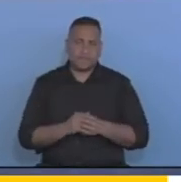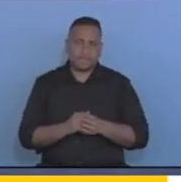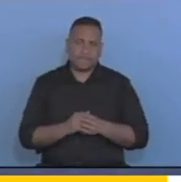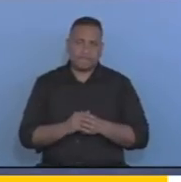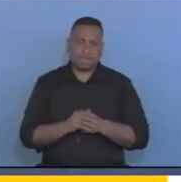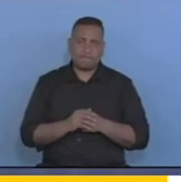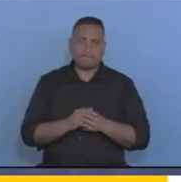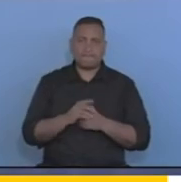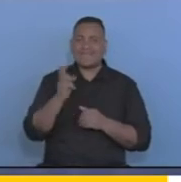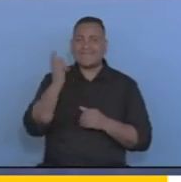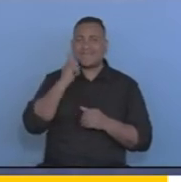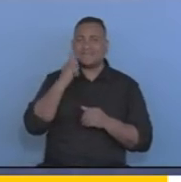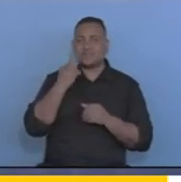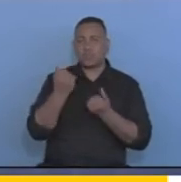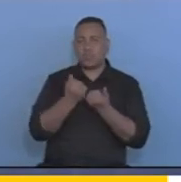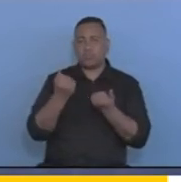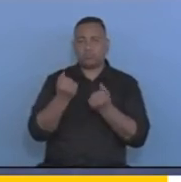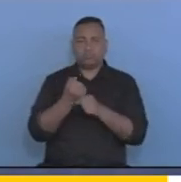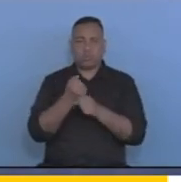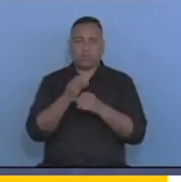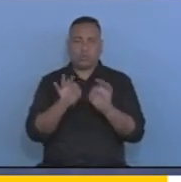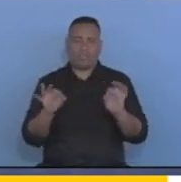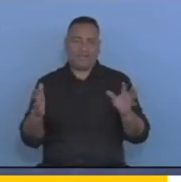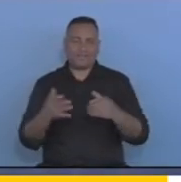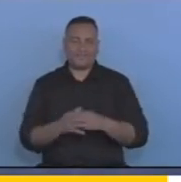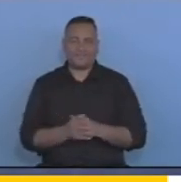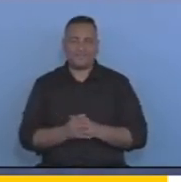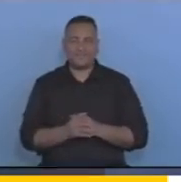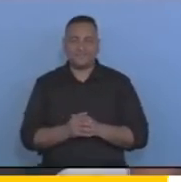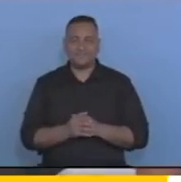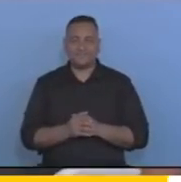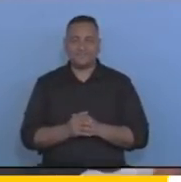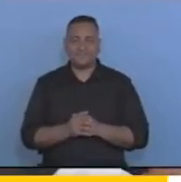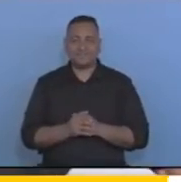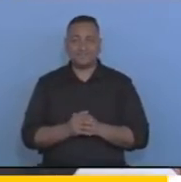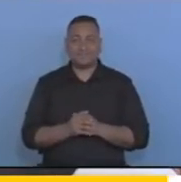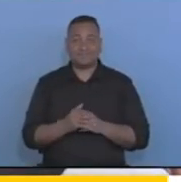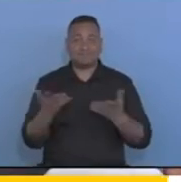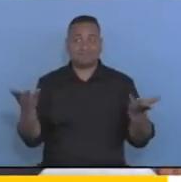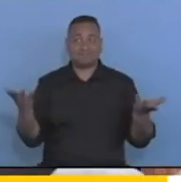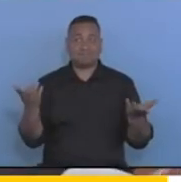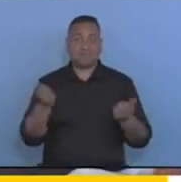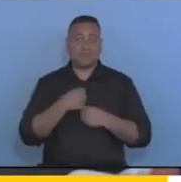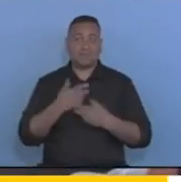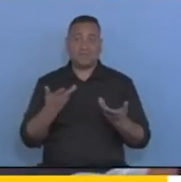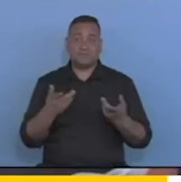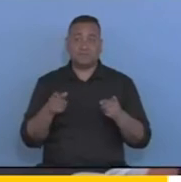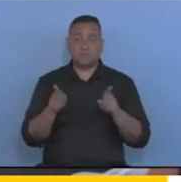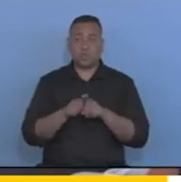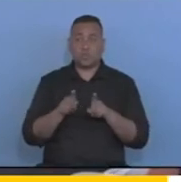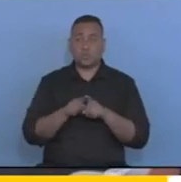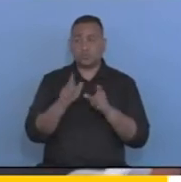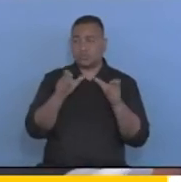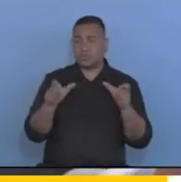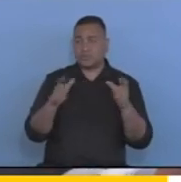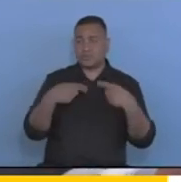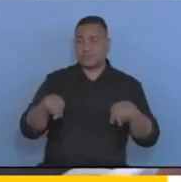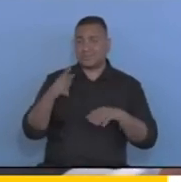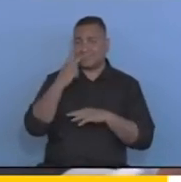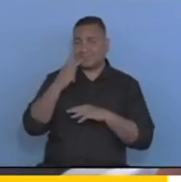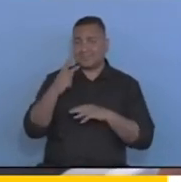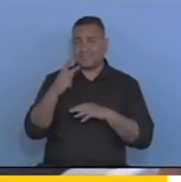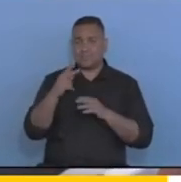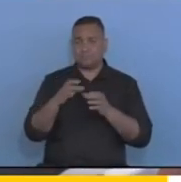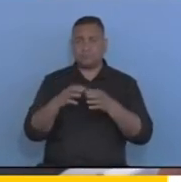As simple as that. You gotta love it, you gotta love it. And I mean, the student population here is constantly growing, and it is